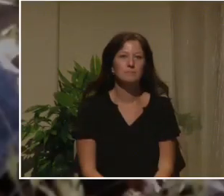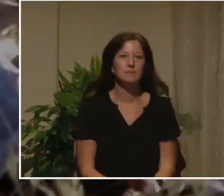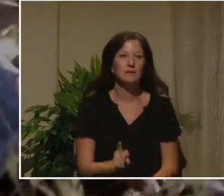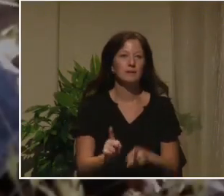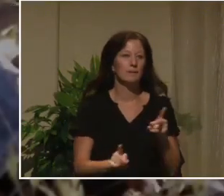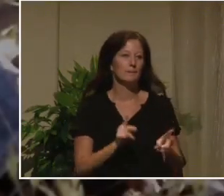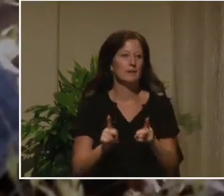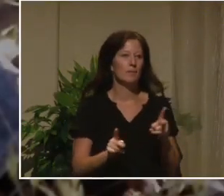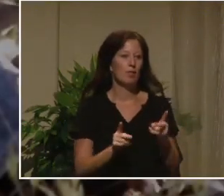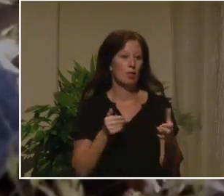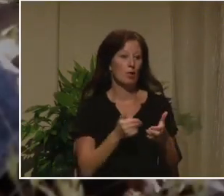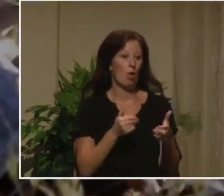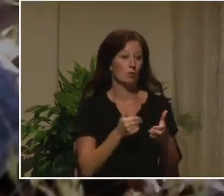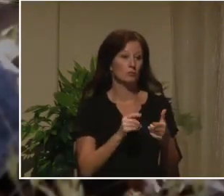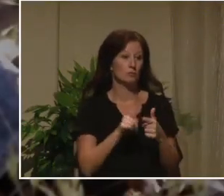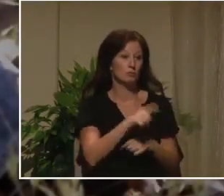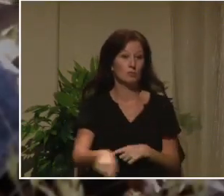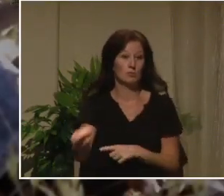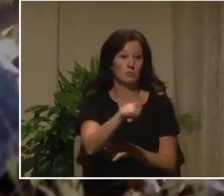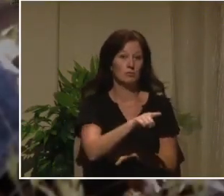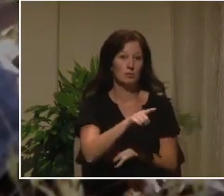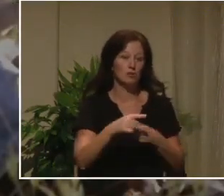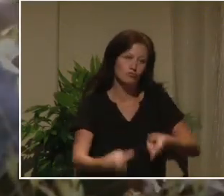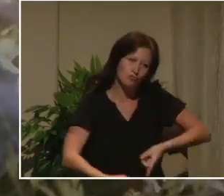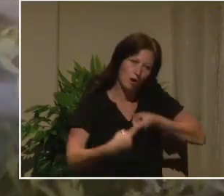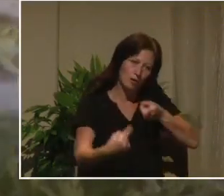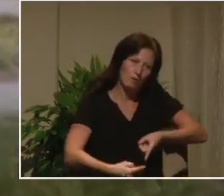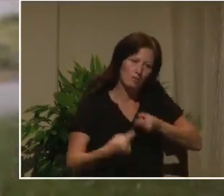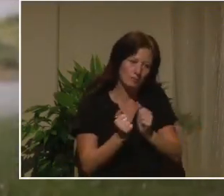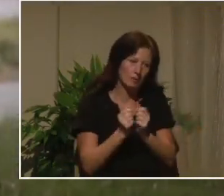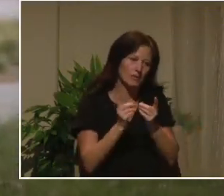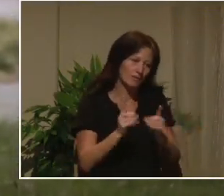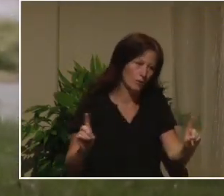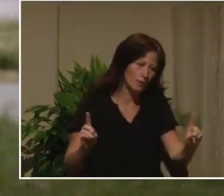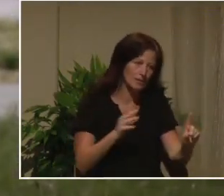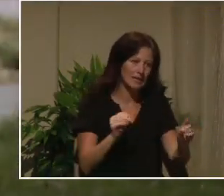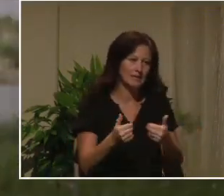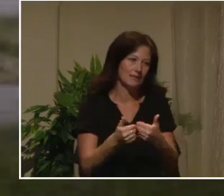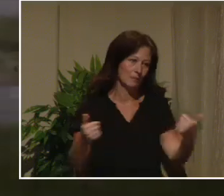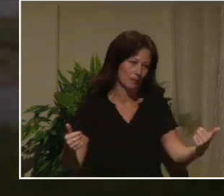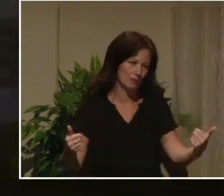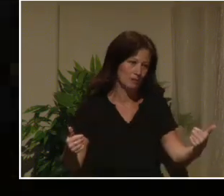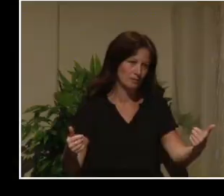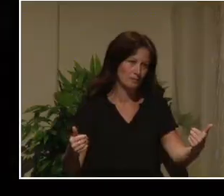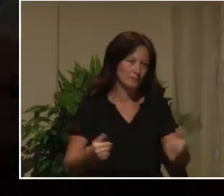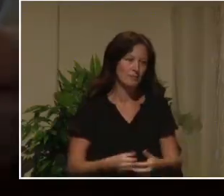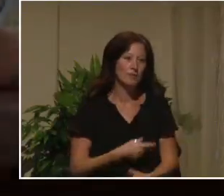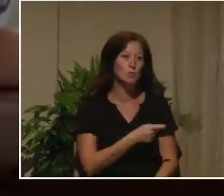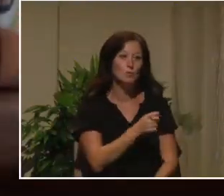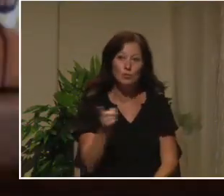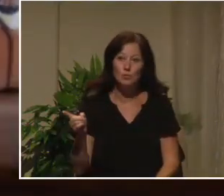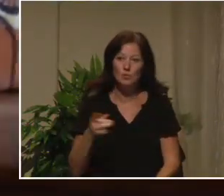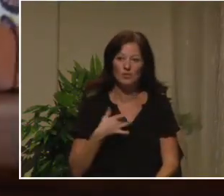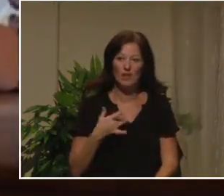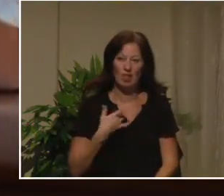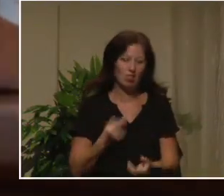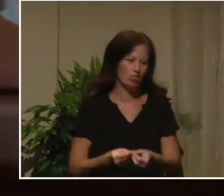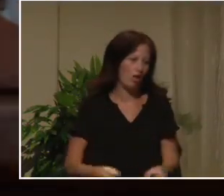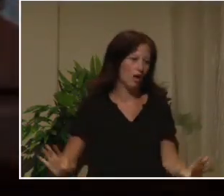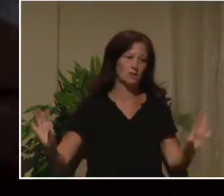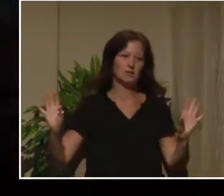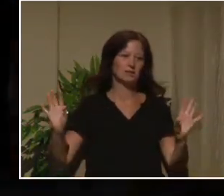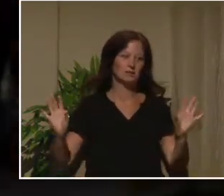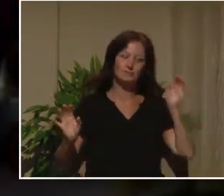People close to you are struggling with the hurt of separation and divorce. You feel at a loss,